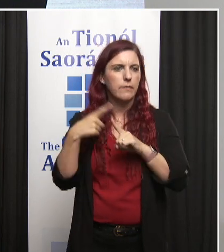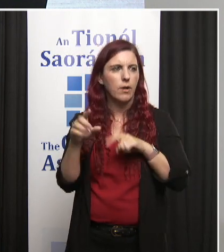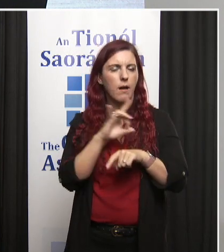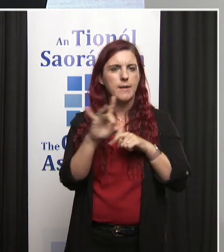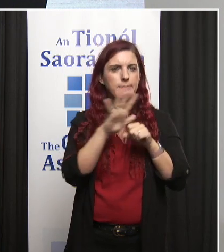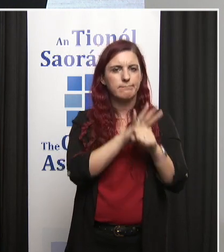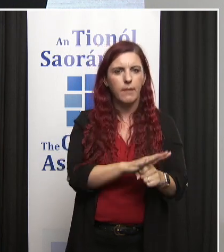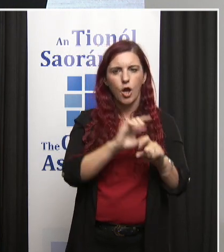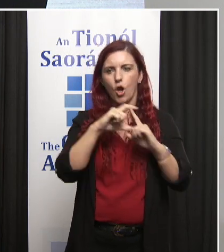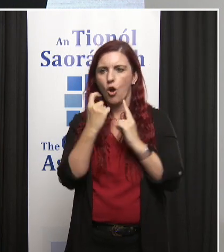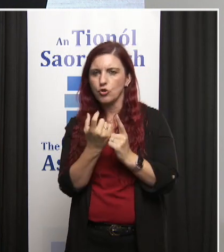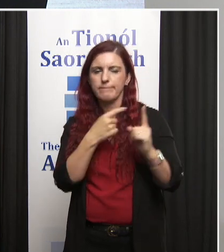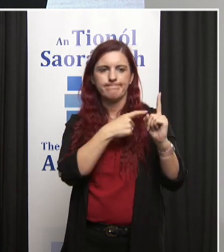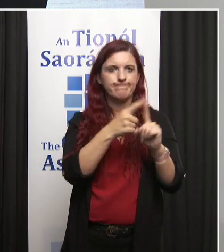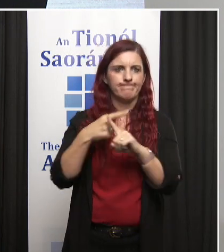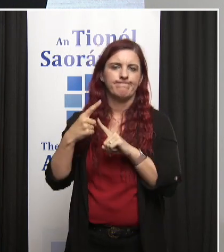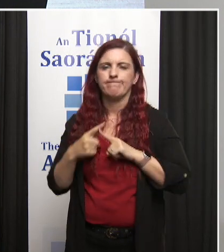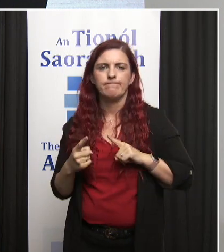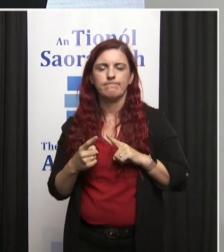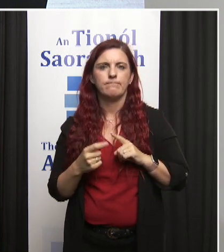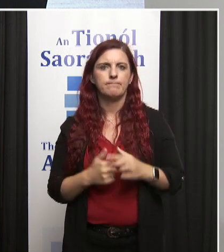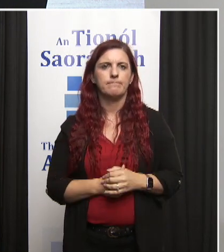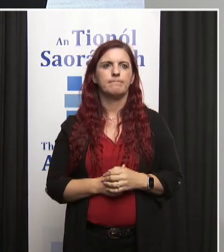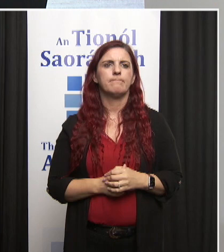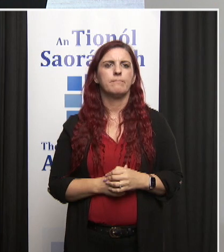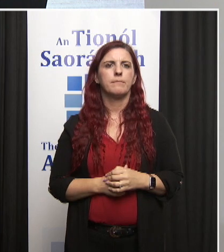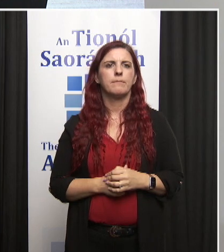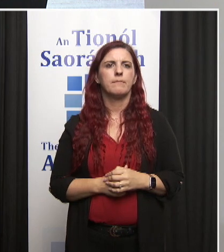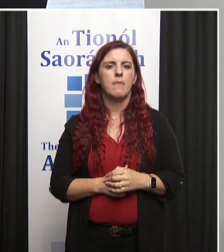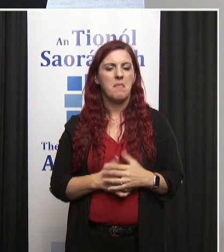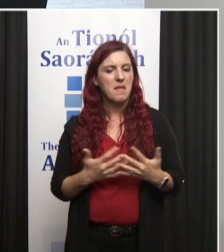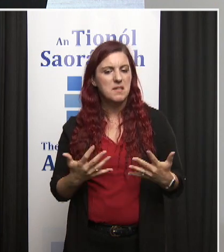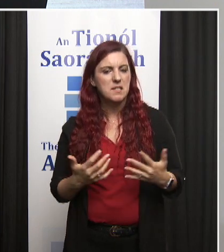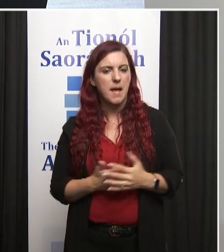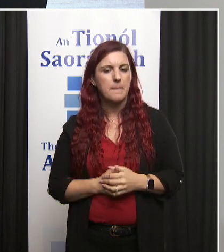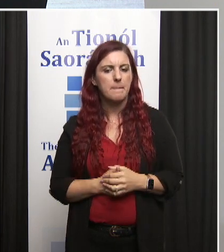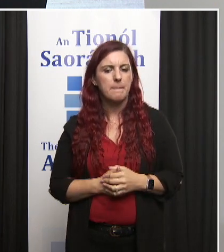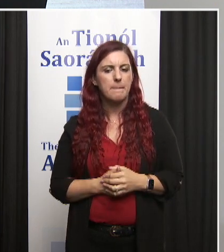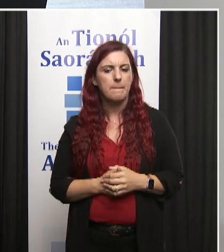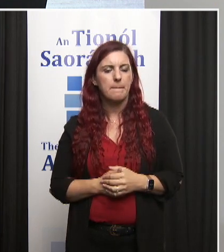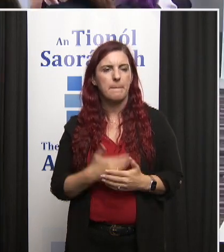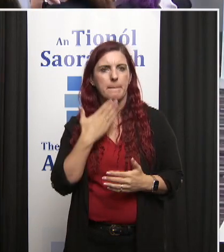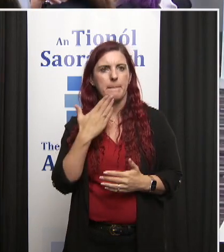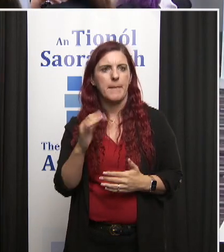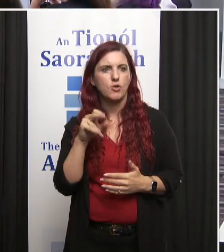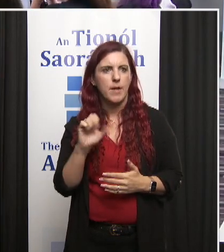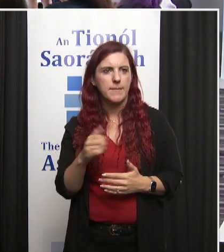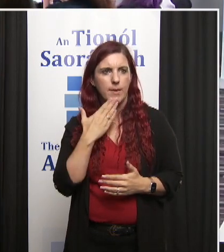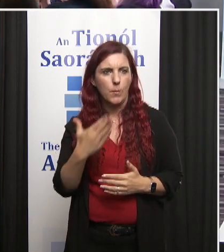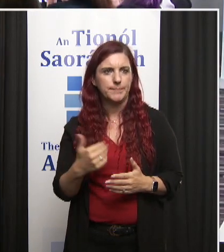criteria. That was the point there. That was really it. So, okay. Thank you, James. Thanks so